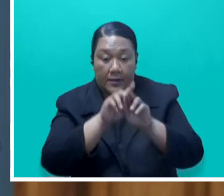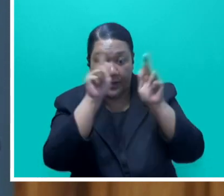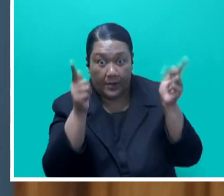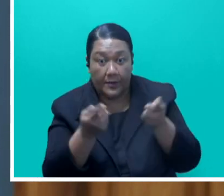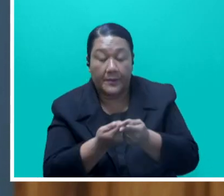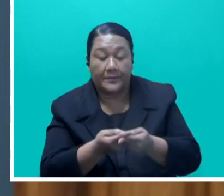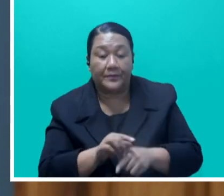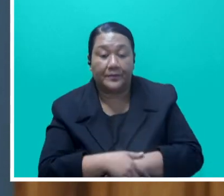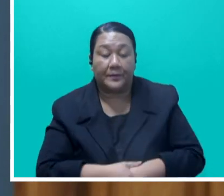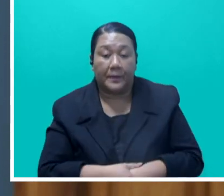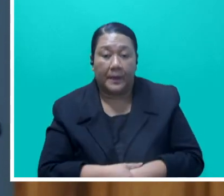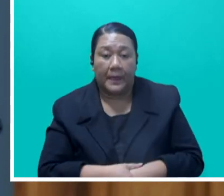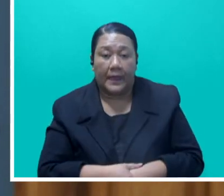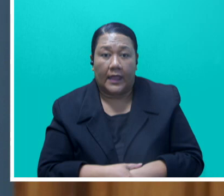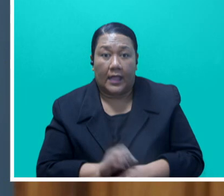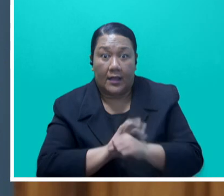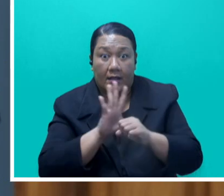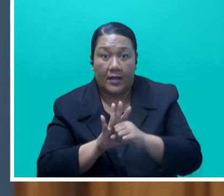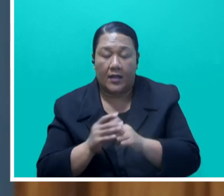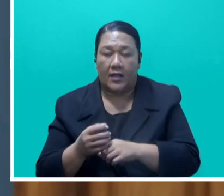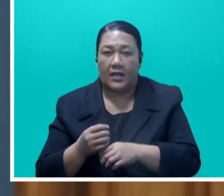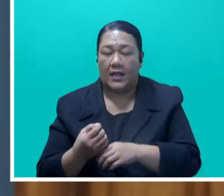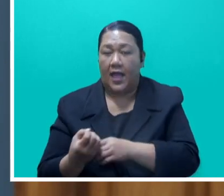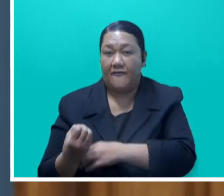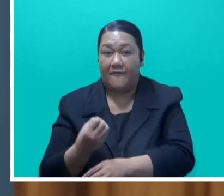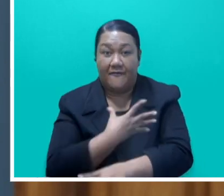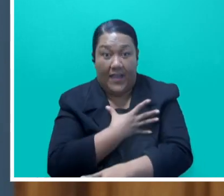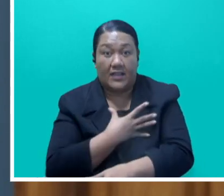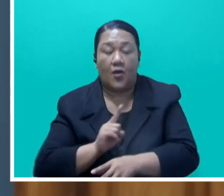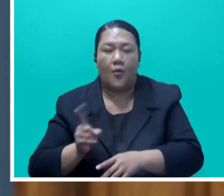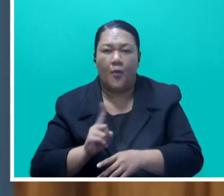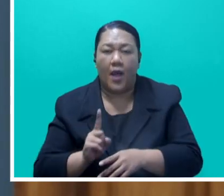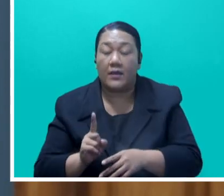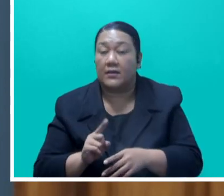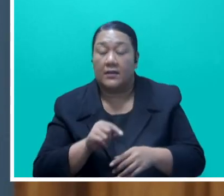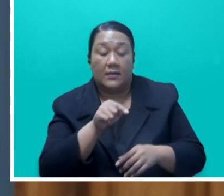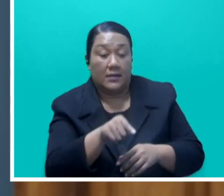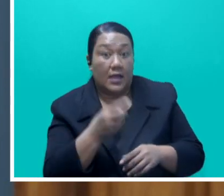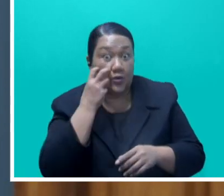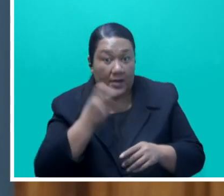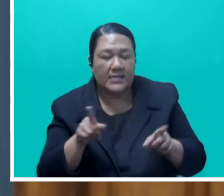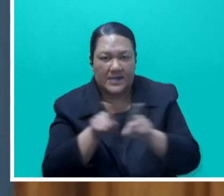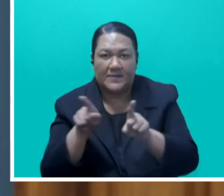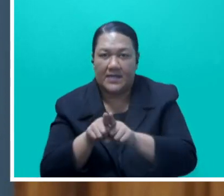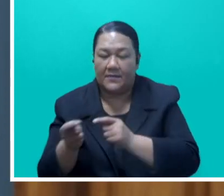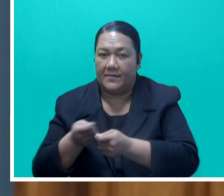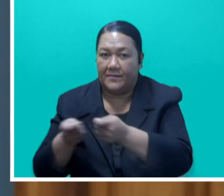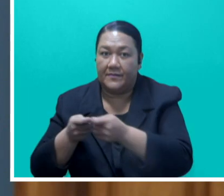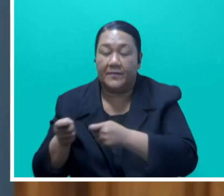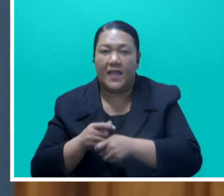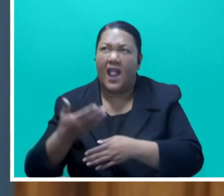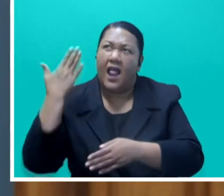industry. This not only impacted our tourism numbers, but trade as well in terms of cargo. Mr. Speaker, sir, last